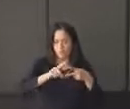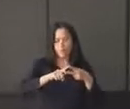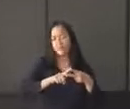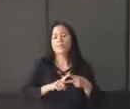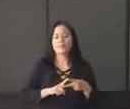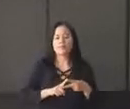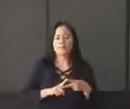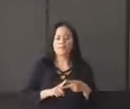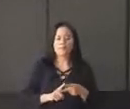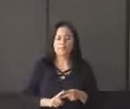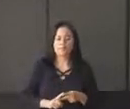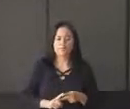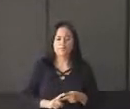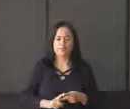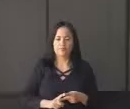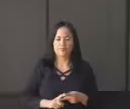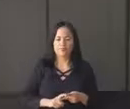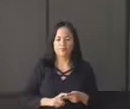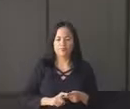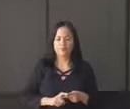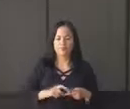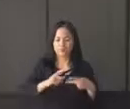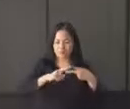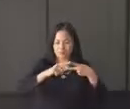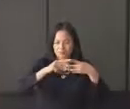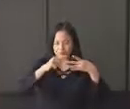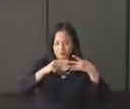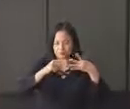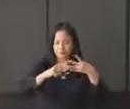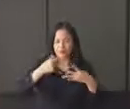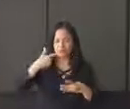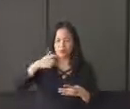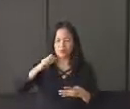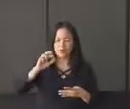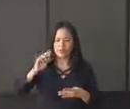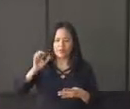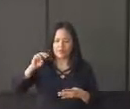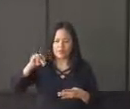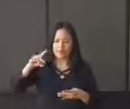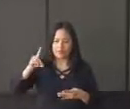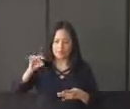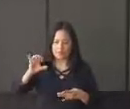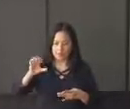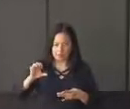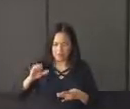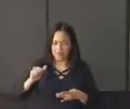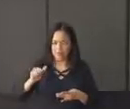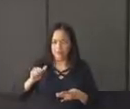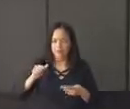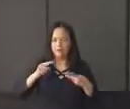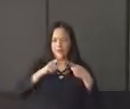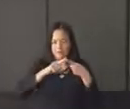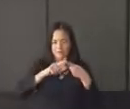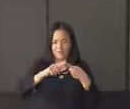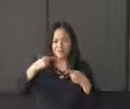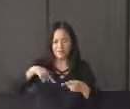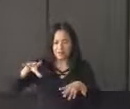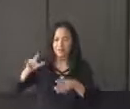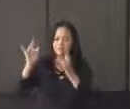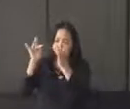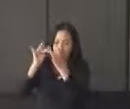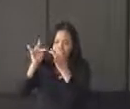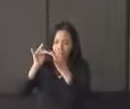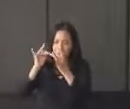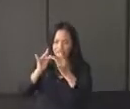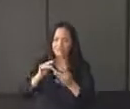well, I'll stop talking and I'm going to introduce Geraldine González Vega, who is with us